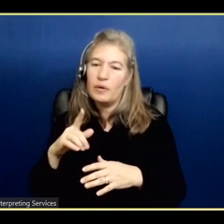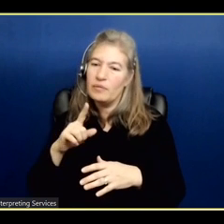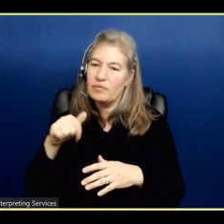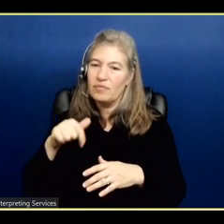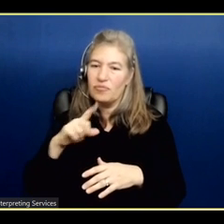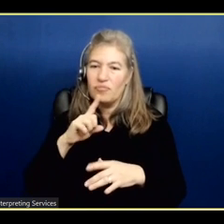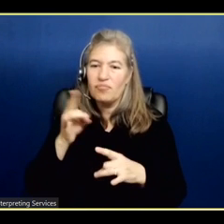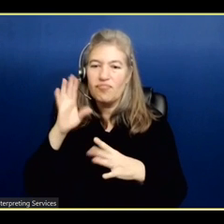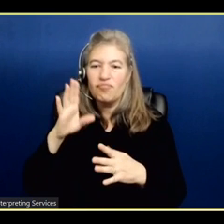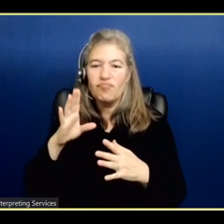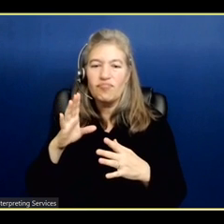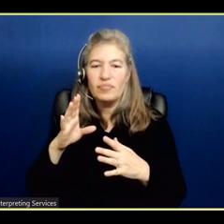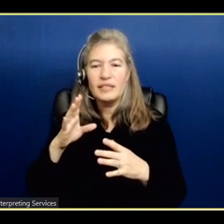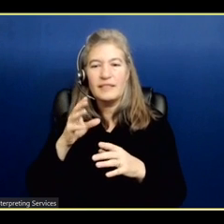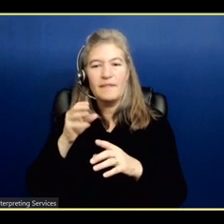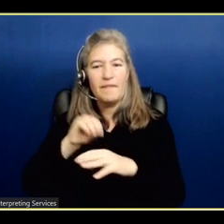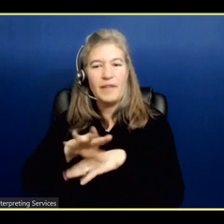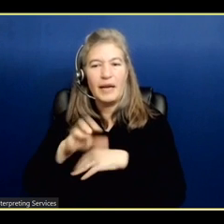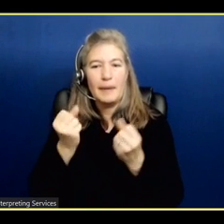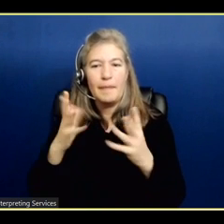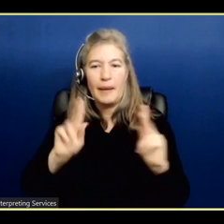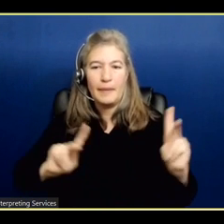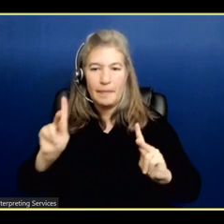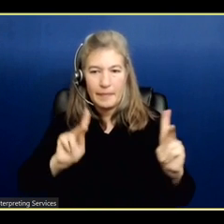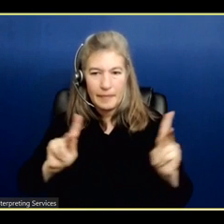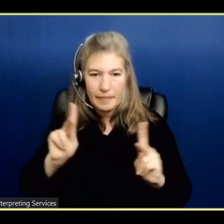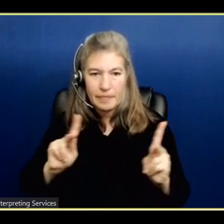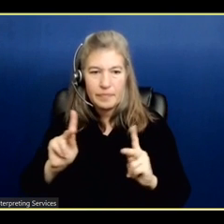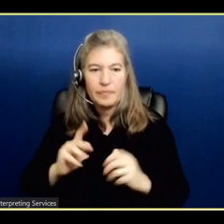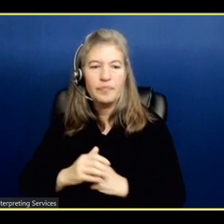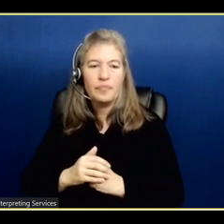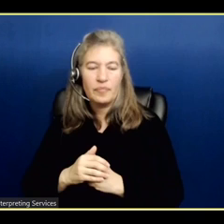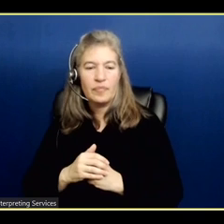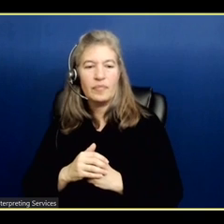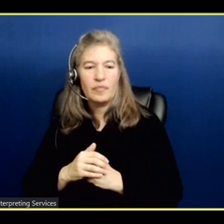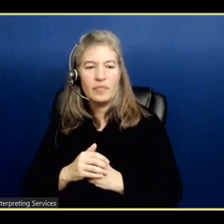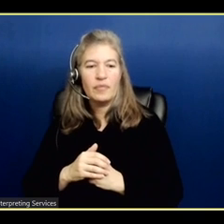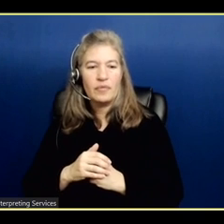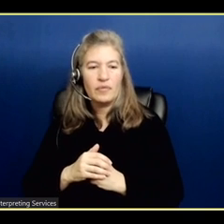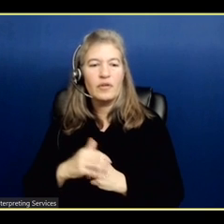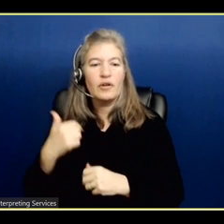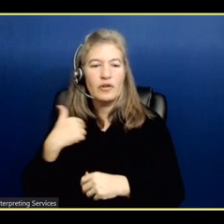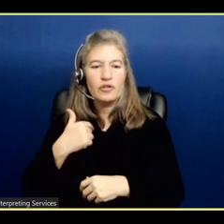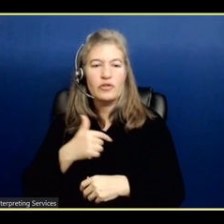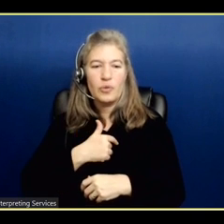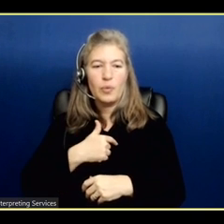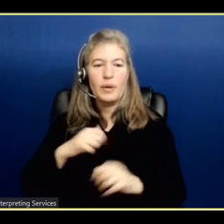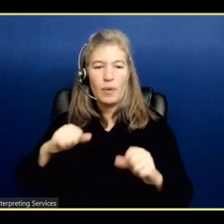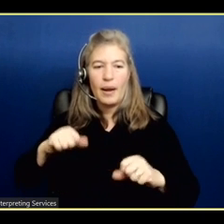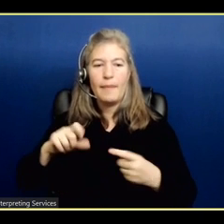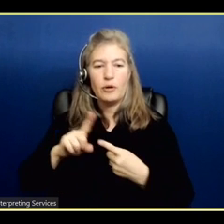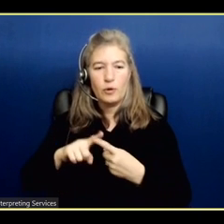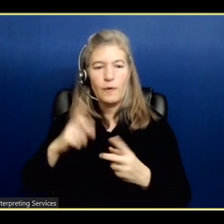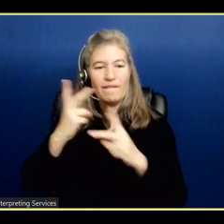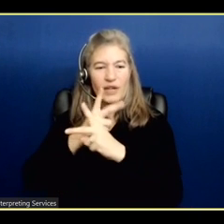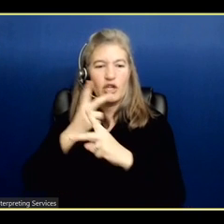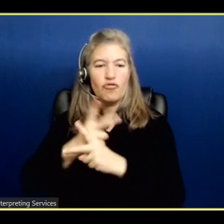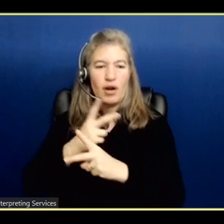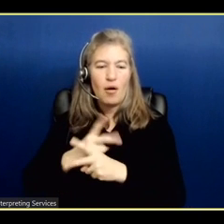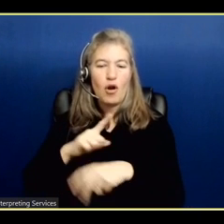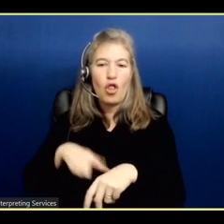proactively remind ourselves and others not to project fears of coronavirus onto marginalized groups and spread